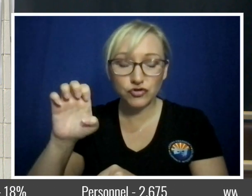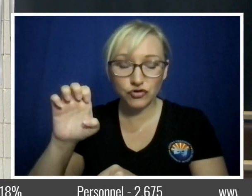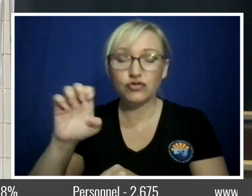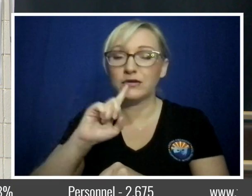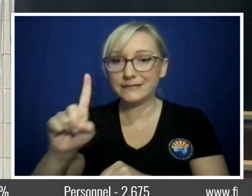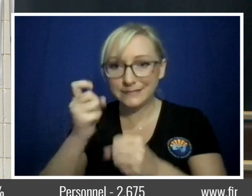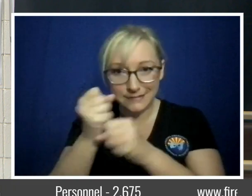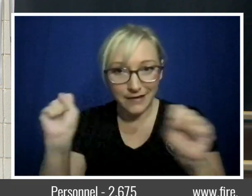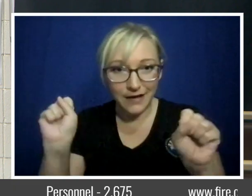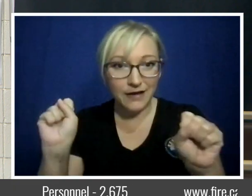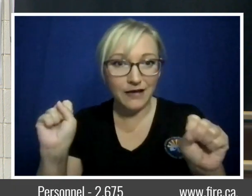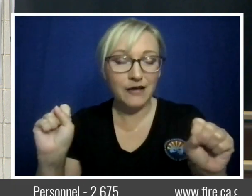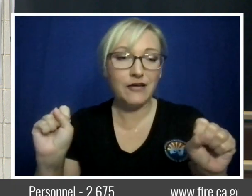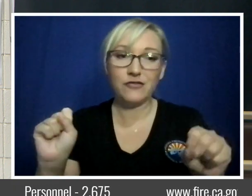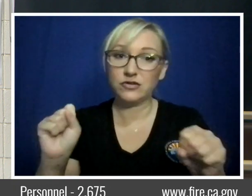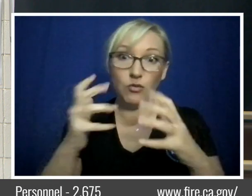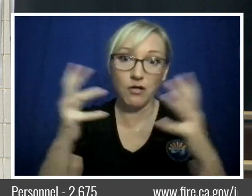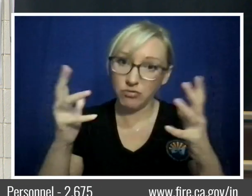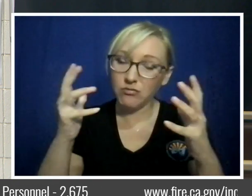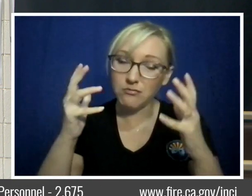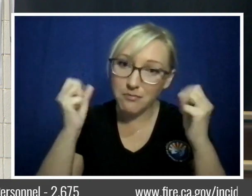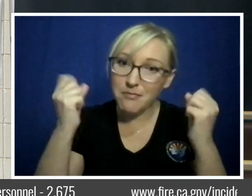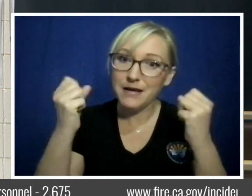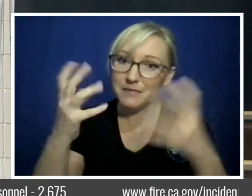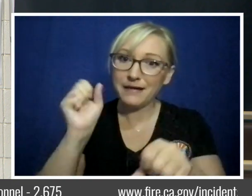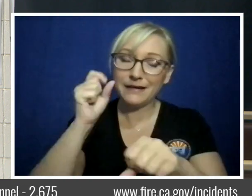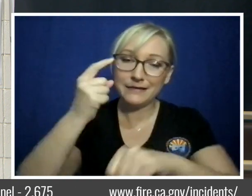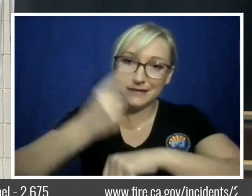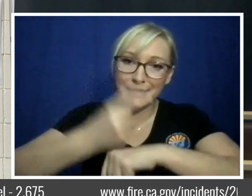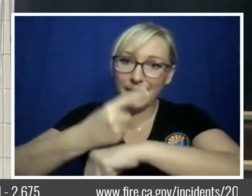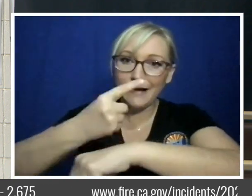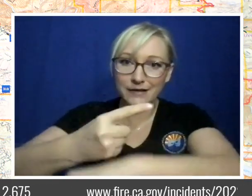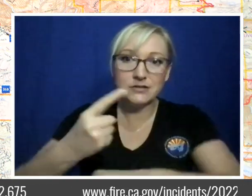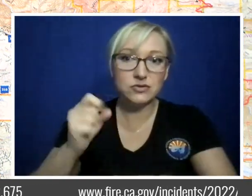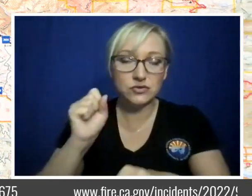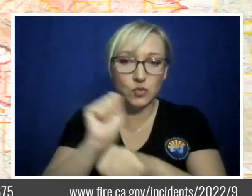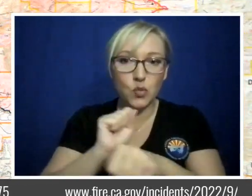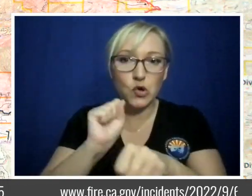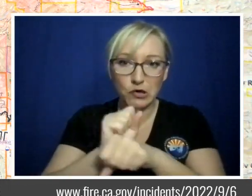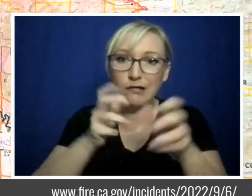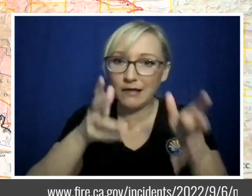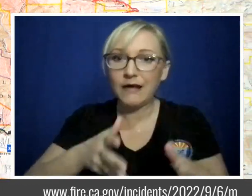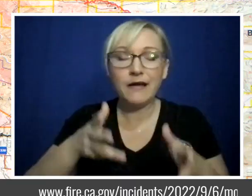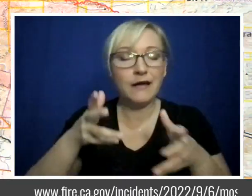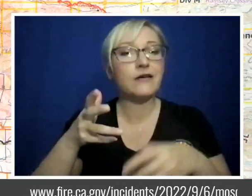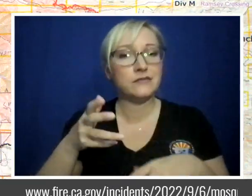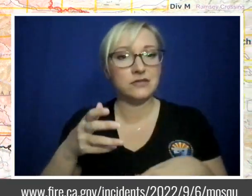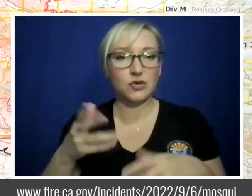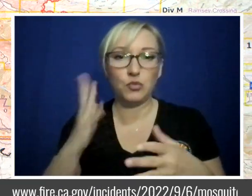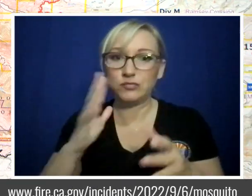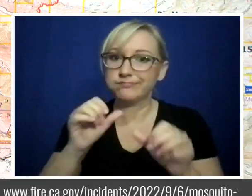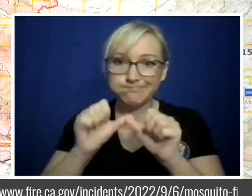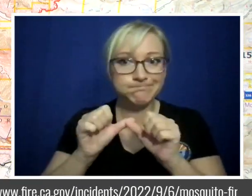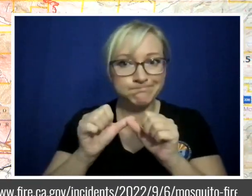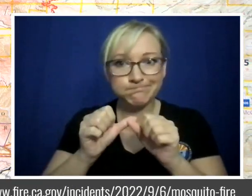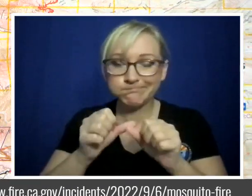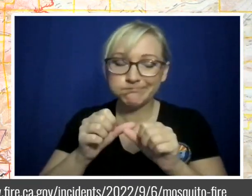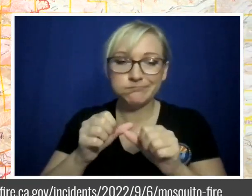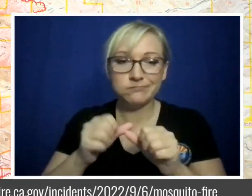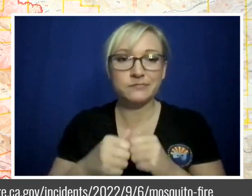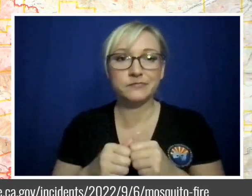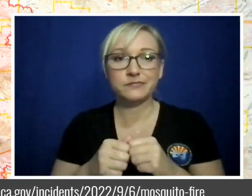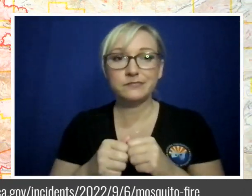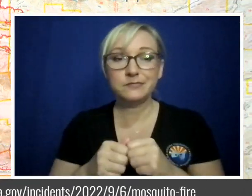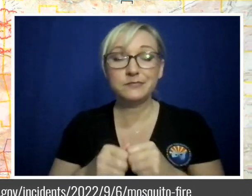So we're going at it day and night, and we're going to get it done just as fast as we can. Moving up to the north, up to Chicken Hawk